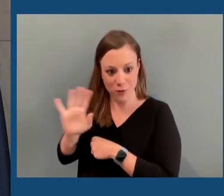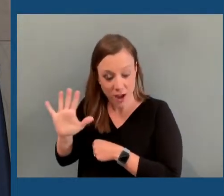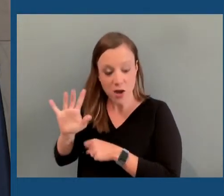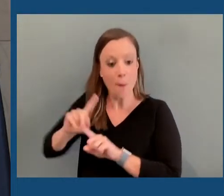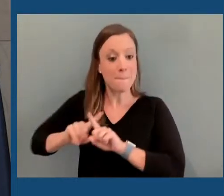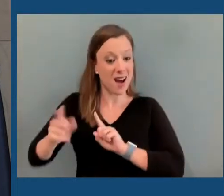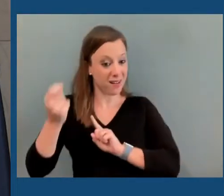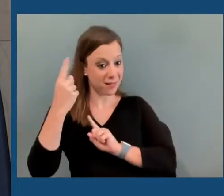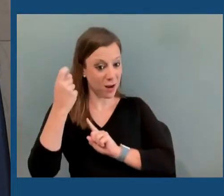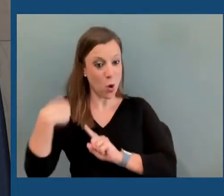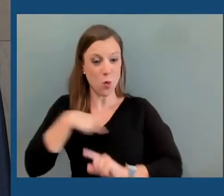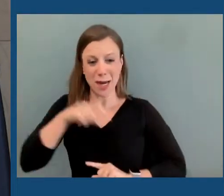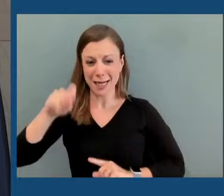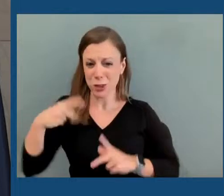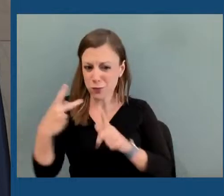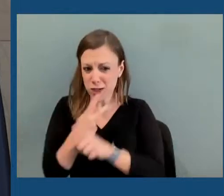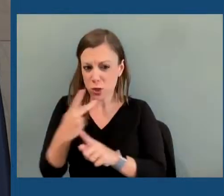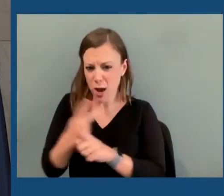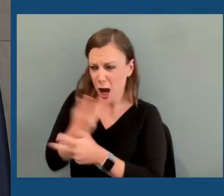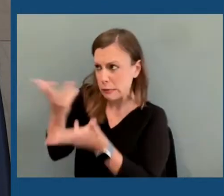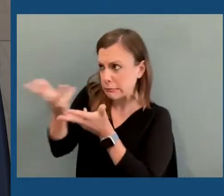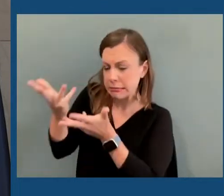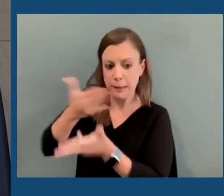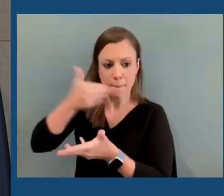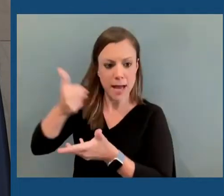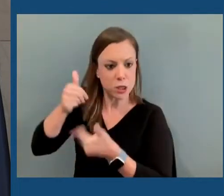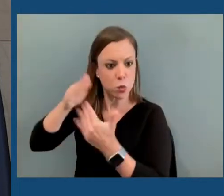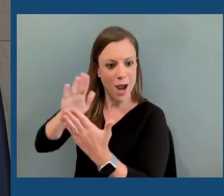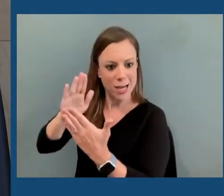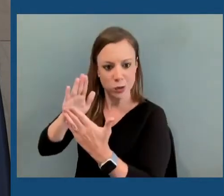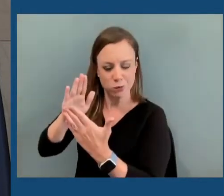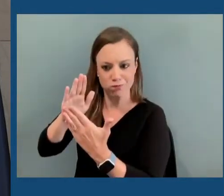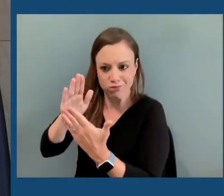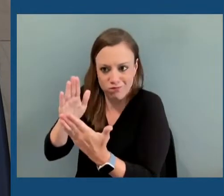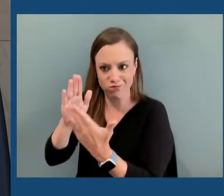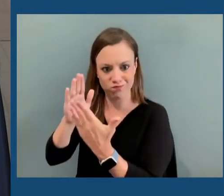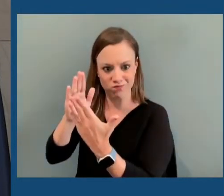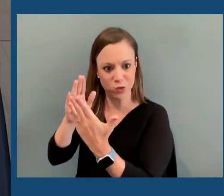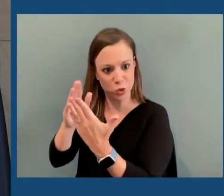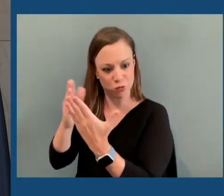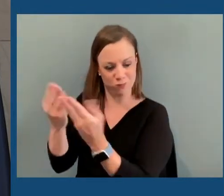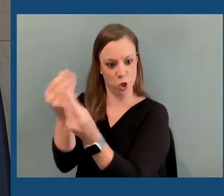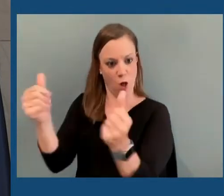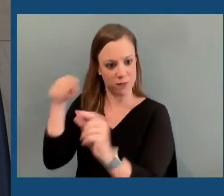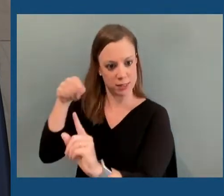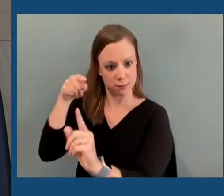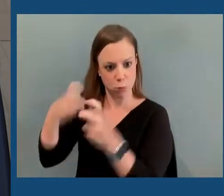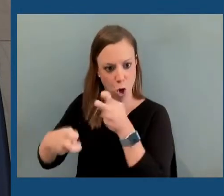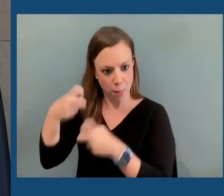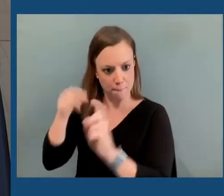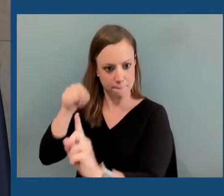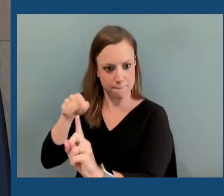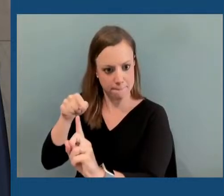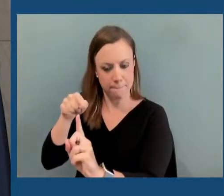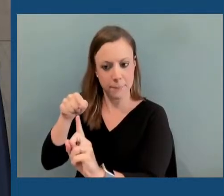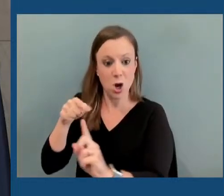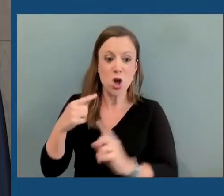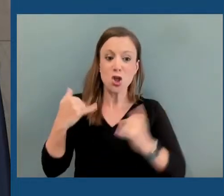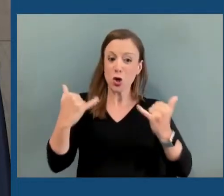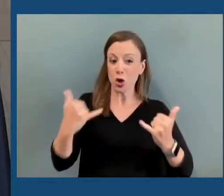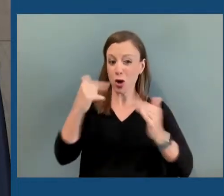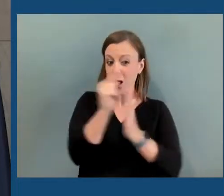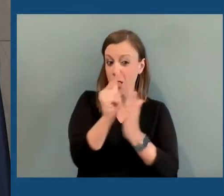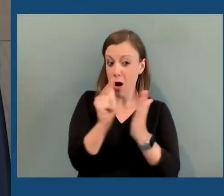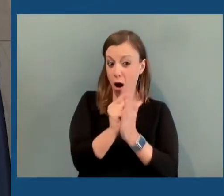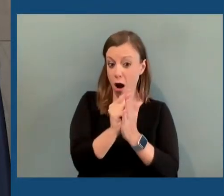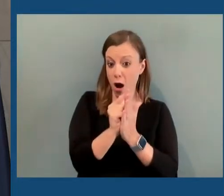legislative leaders and find out how we can address this in a way that's thoughtful. The current law right now prohibits someone from wearing a mask